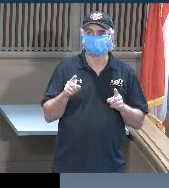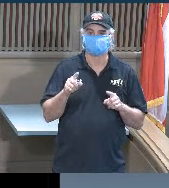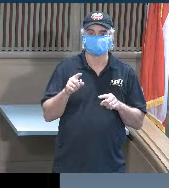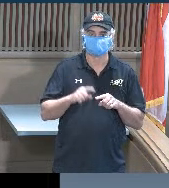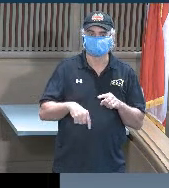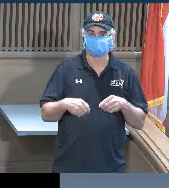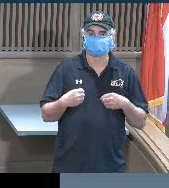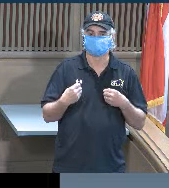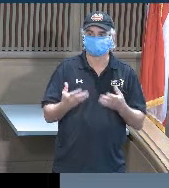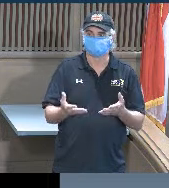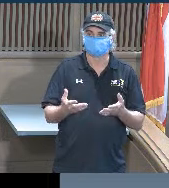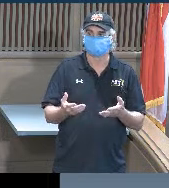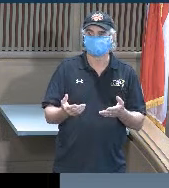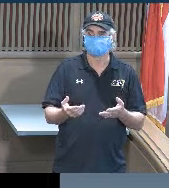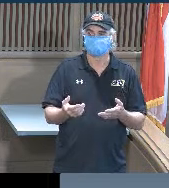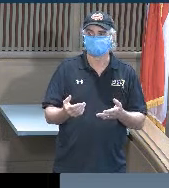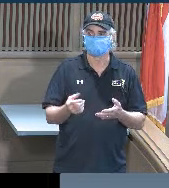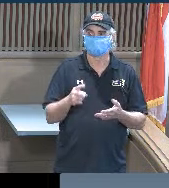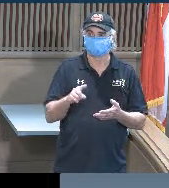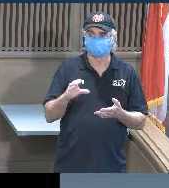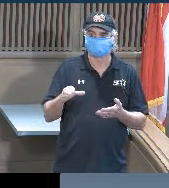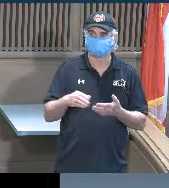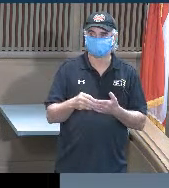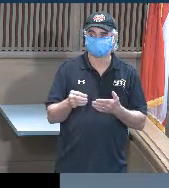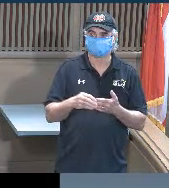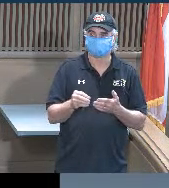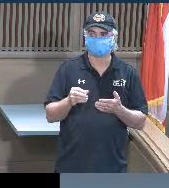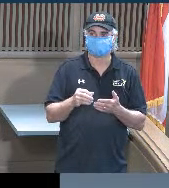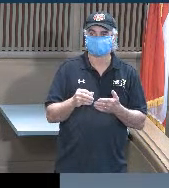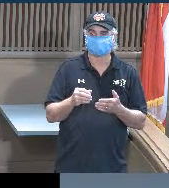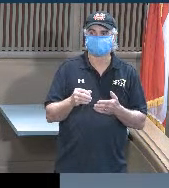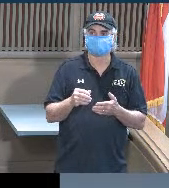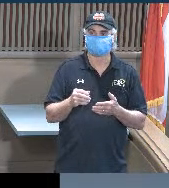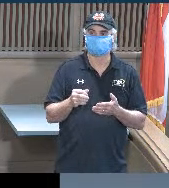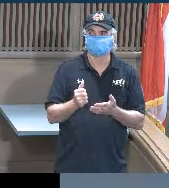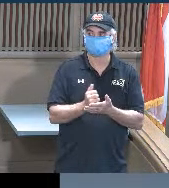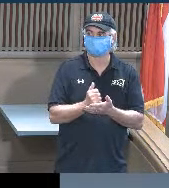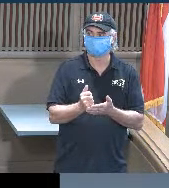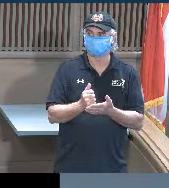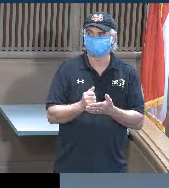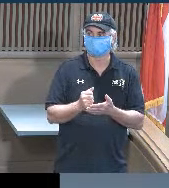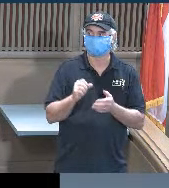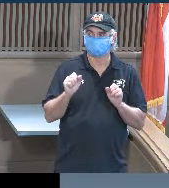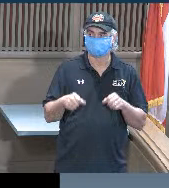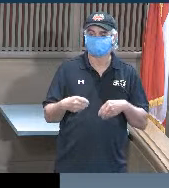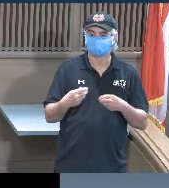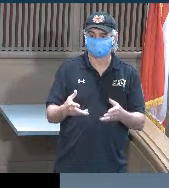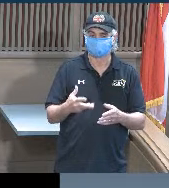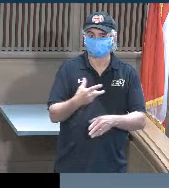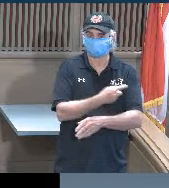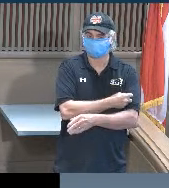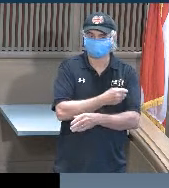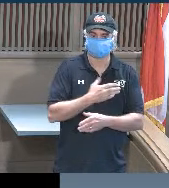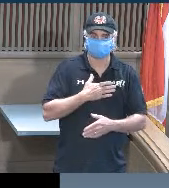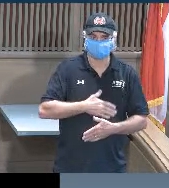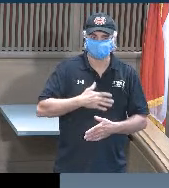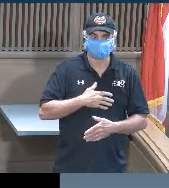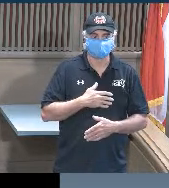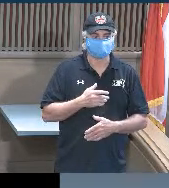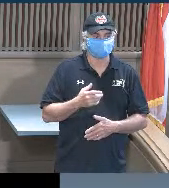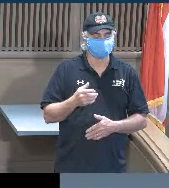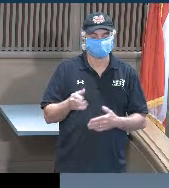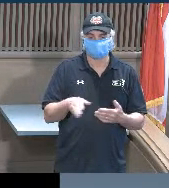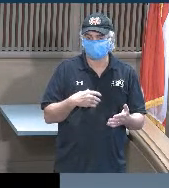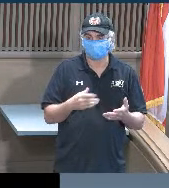the distribution card to residents from other counties, but we can give you your vaccine. So please, again, if you're in a